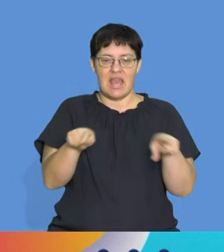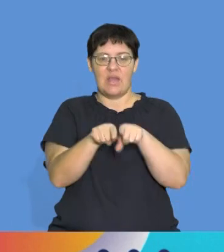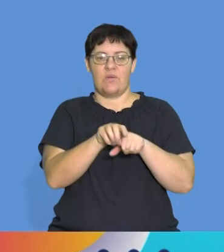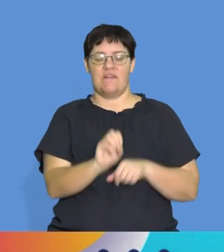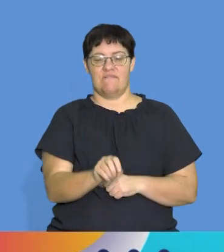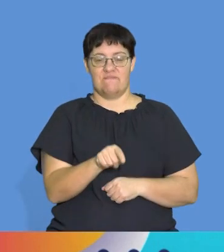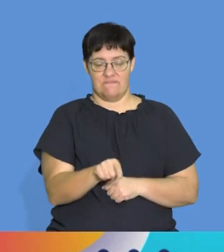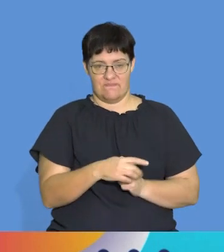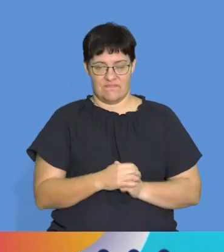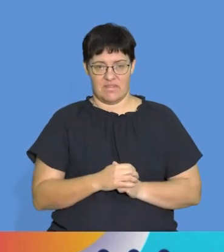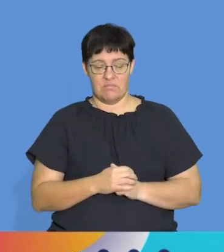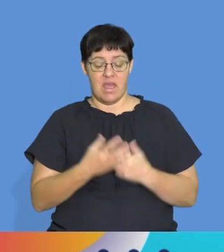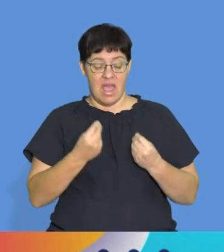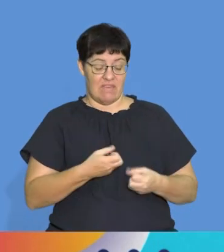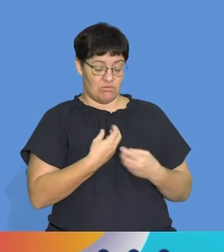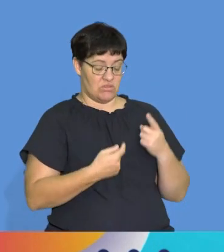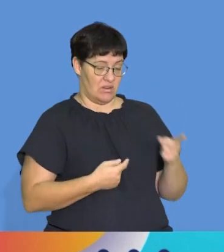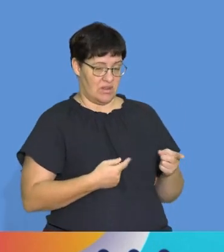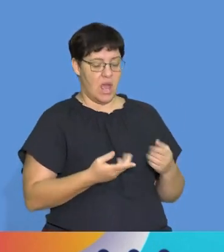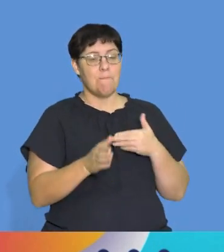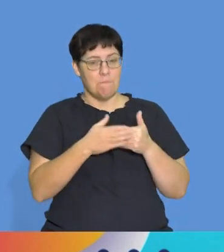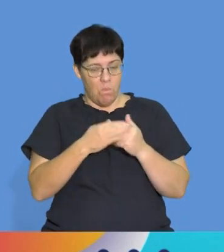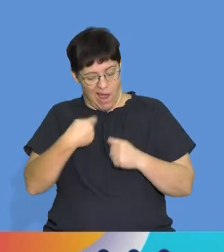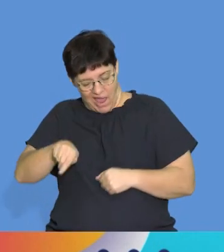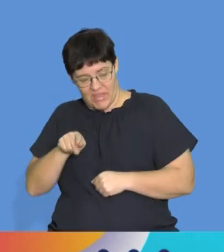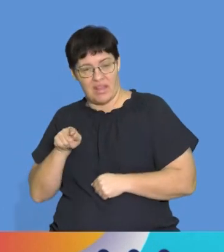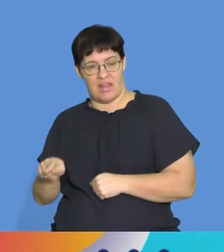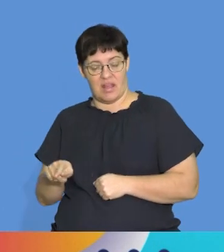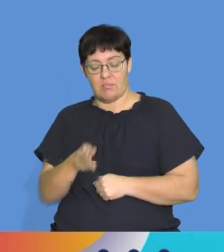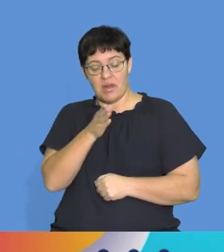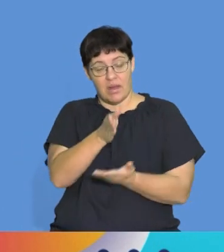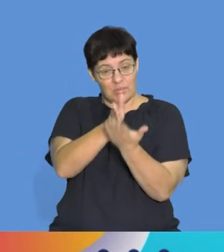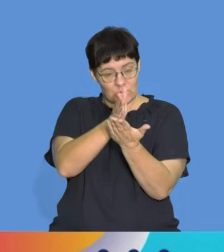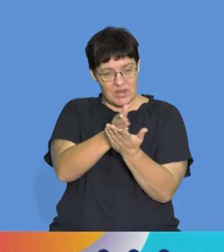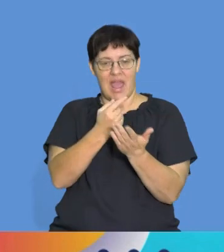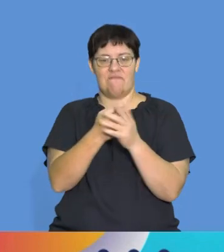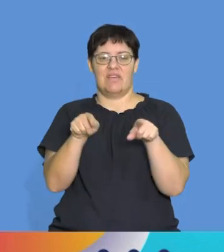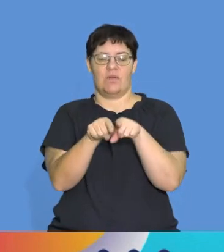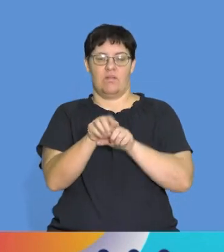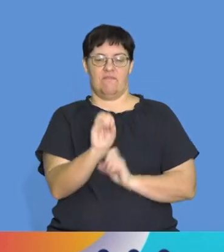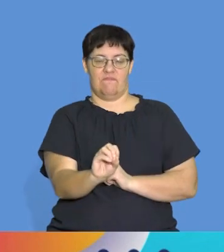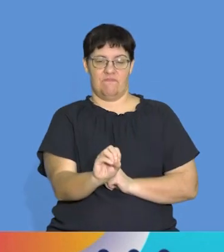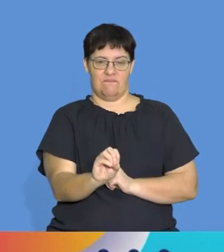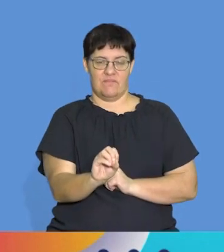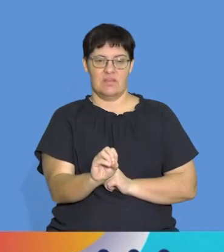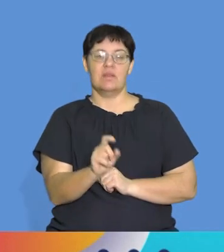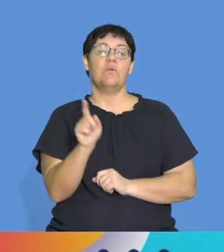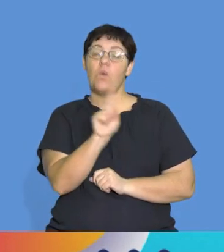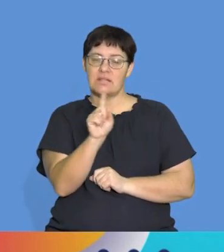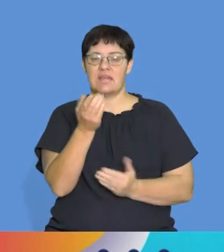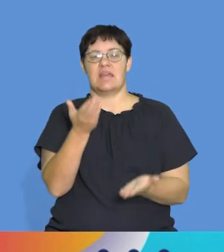I have one expression, another expression, in between them I have an equal sign. We then call it